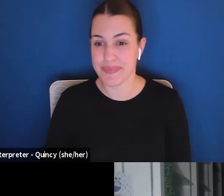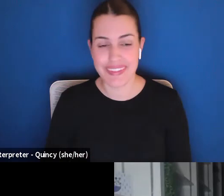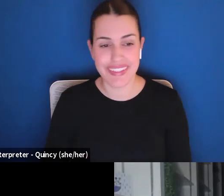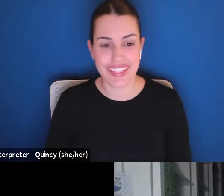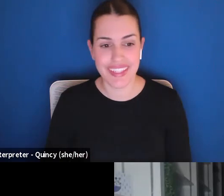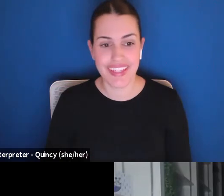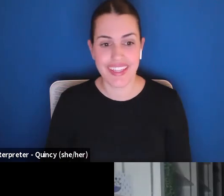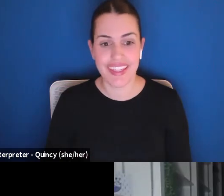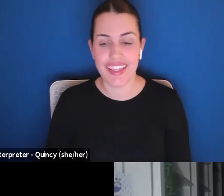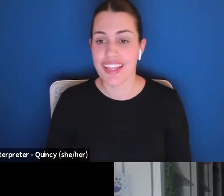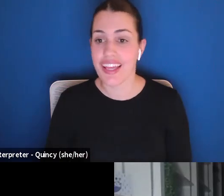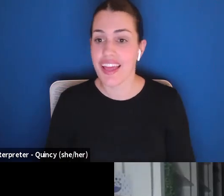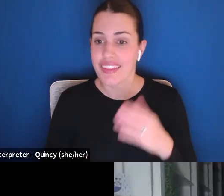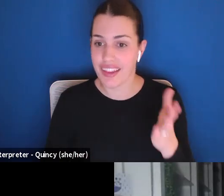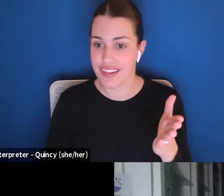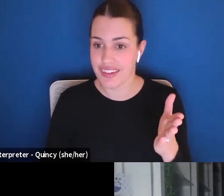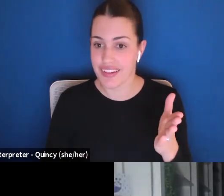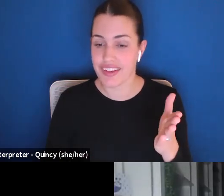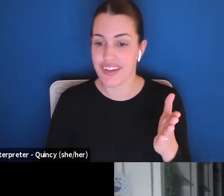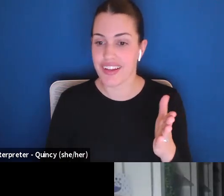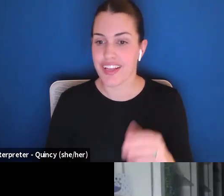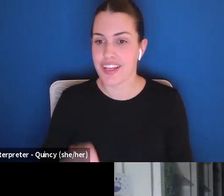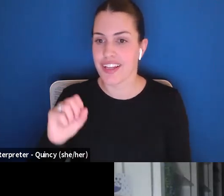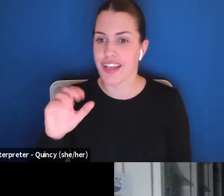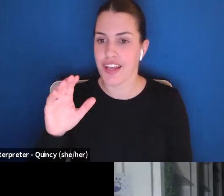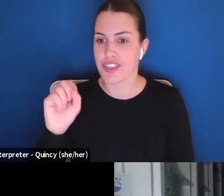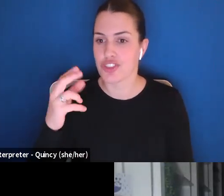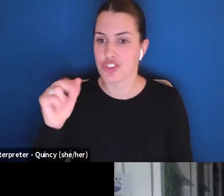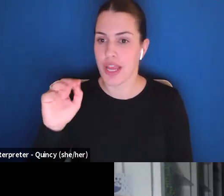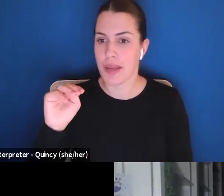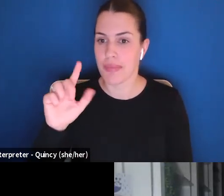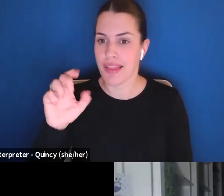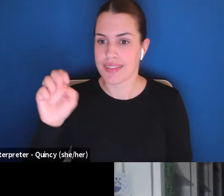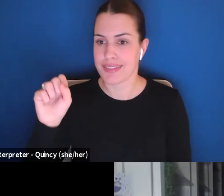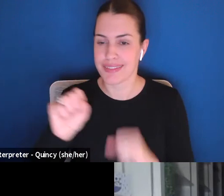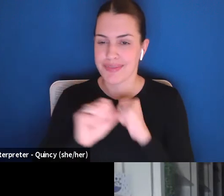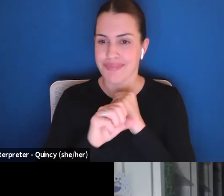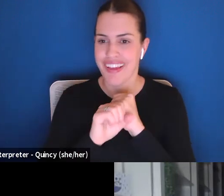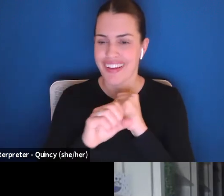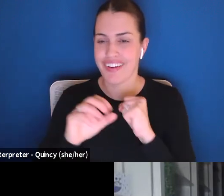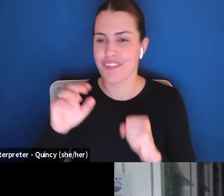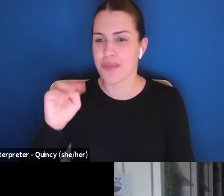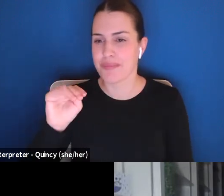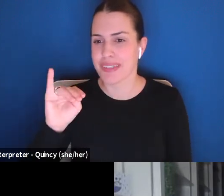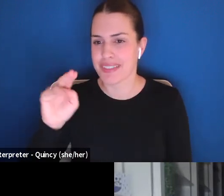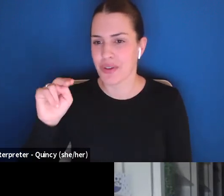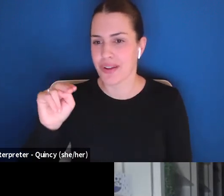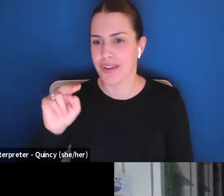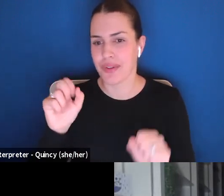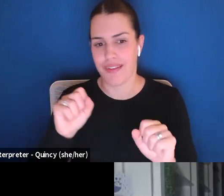And then a little shameless plug, also to follow Violence Free Minnesota on all of these platforms as